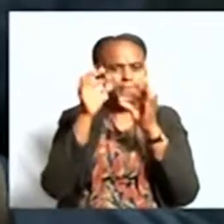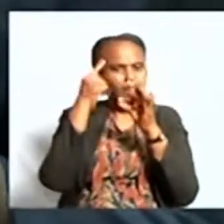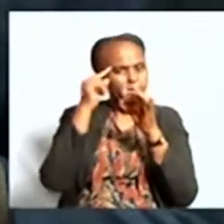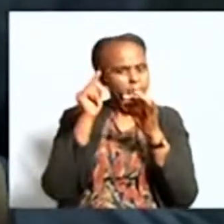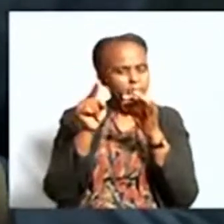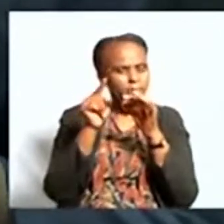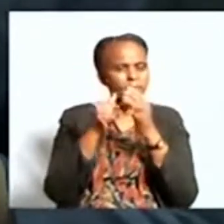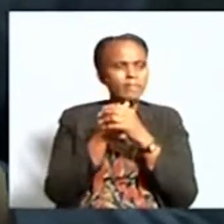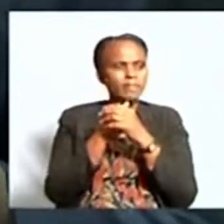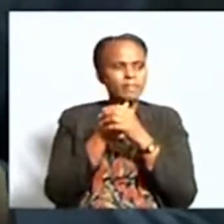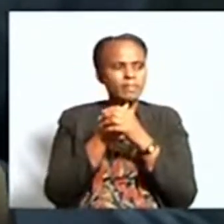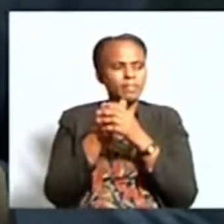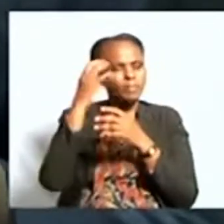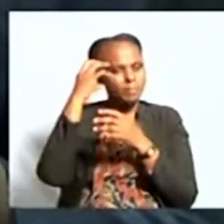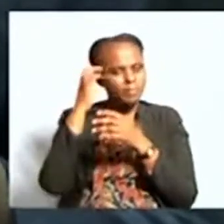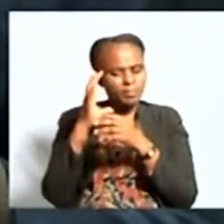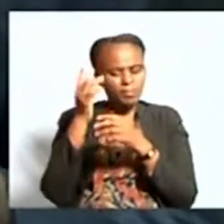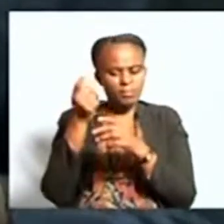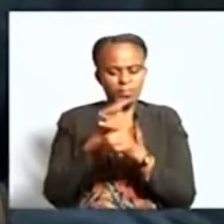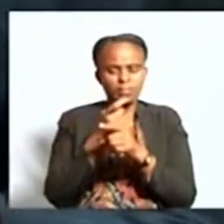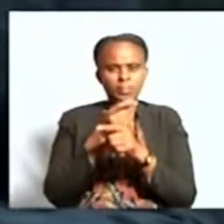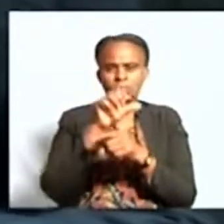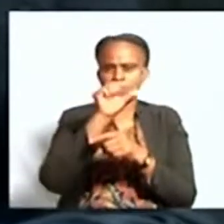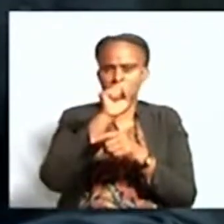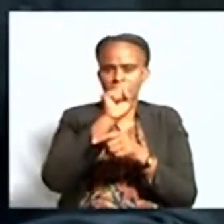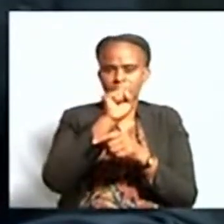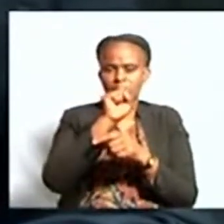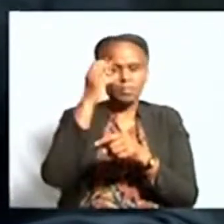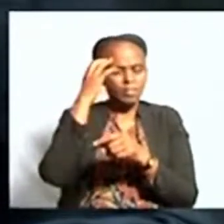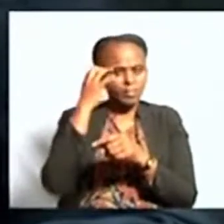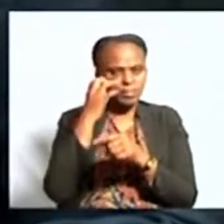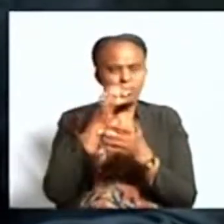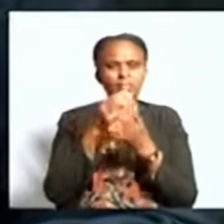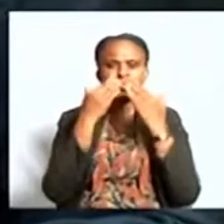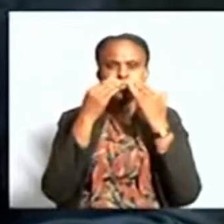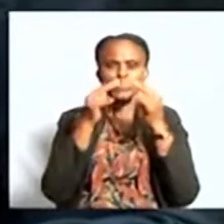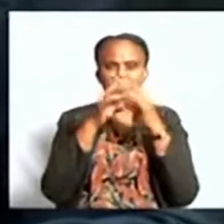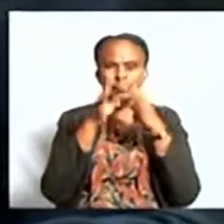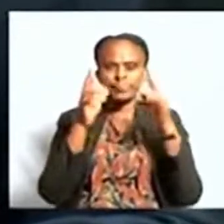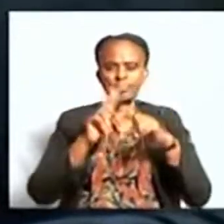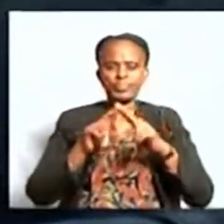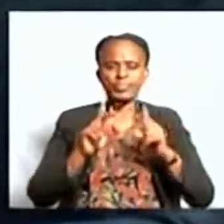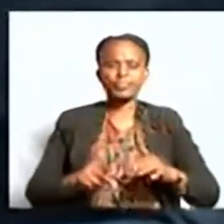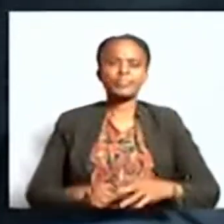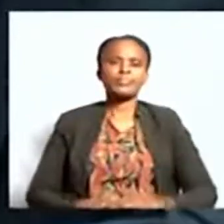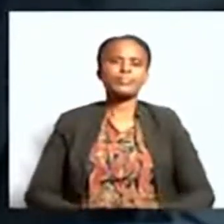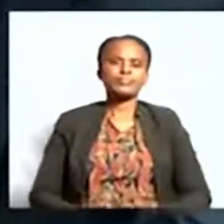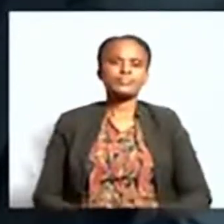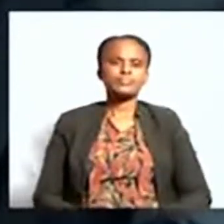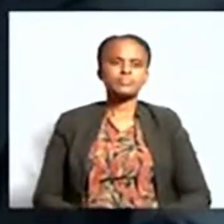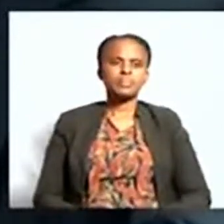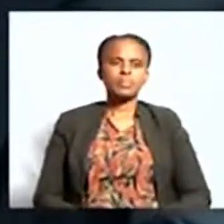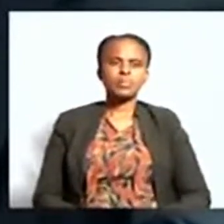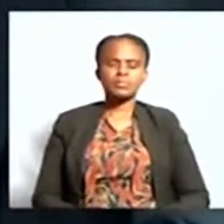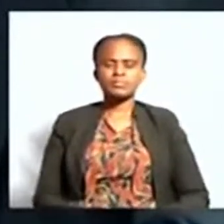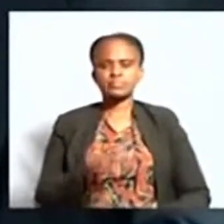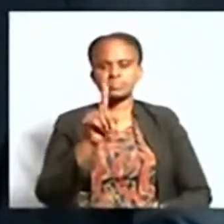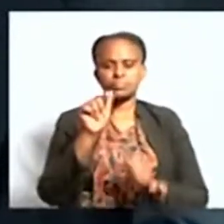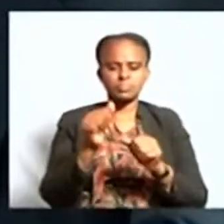by the officer from Silverest office. Thank you so much, Chair. PS, you can respond to the